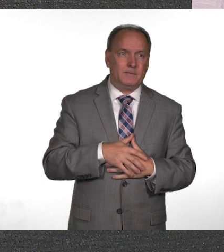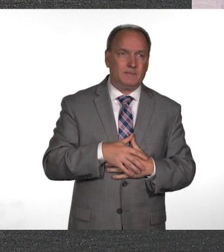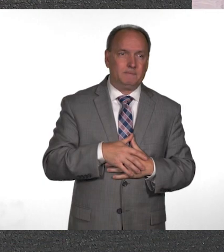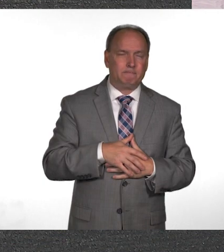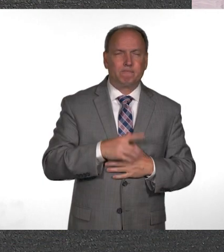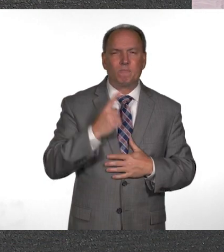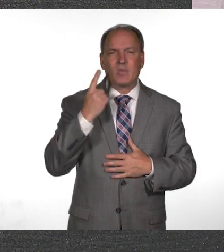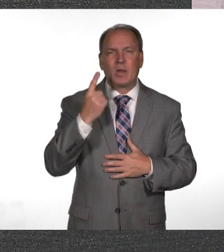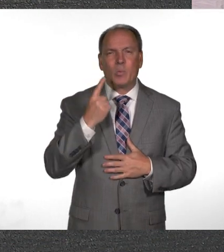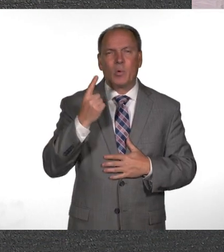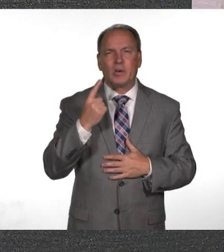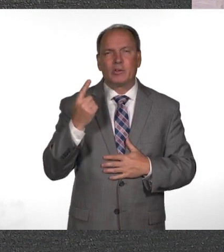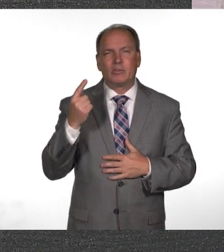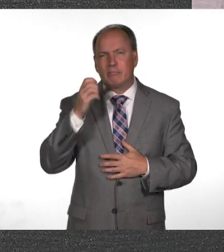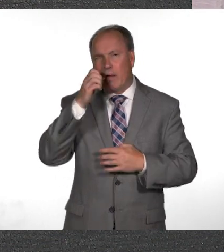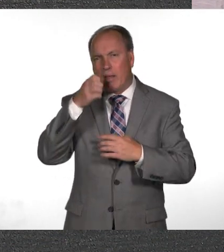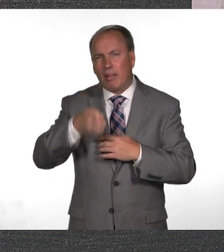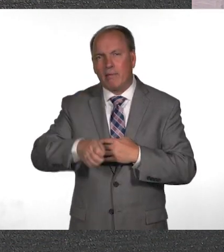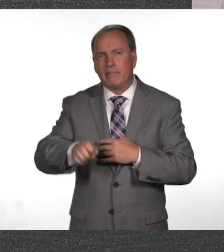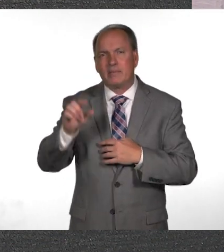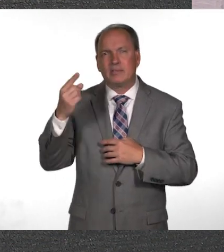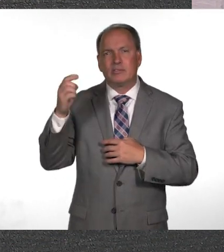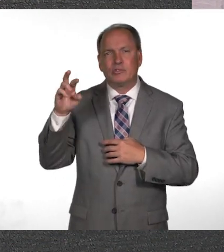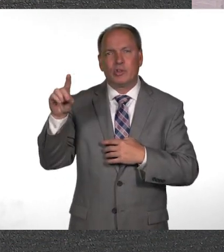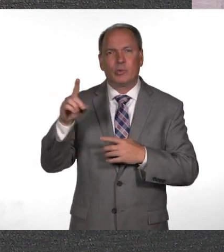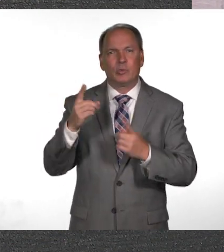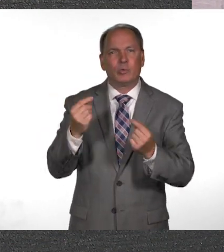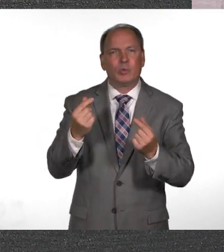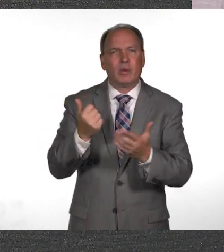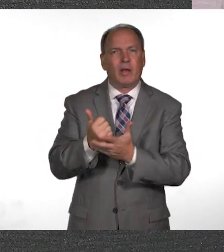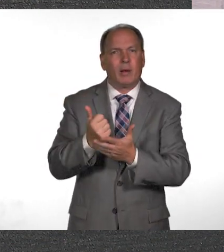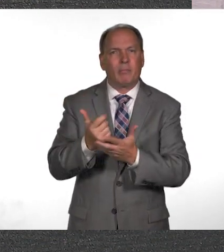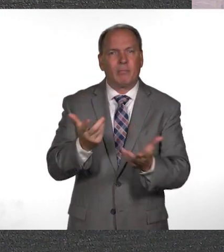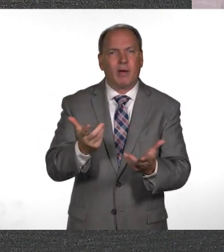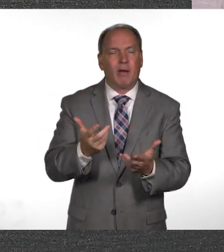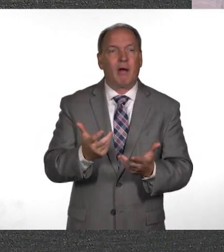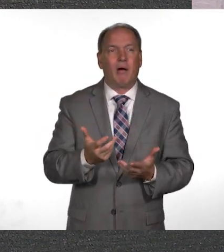Wonder what Gerald could do to help her. That is not good.